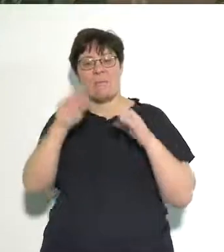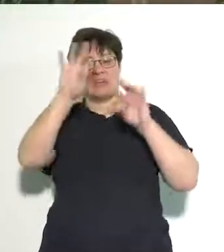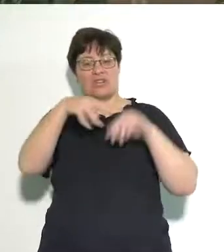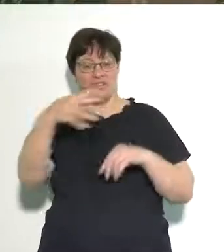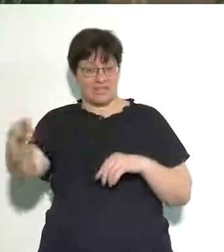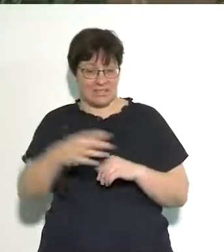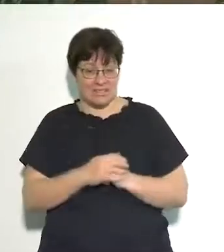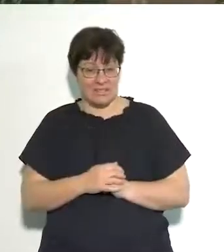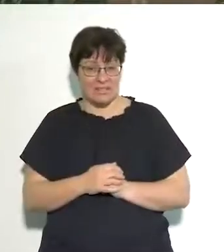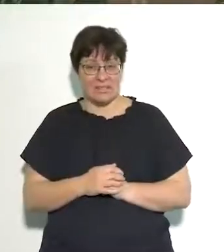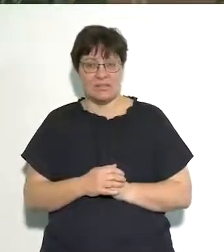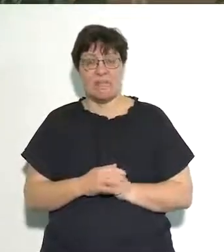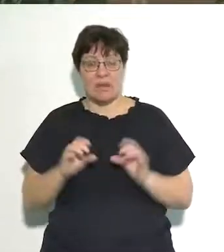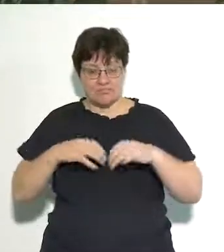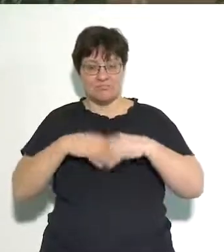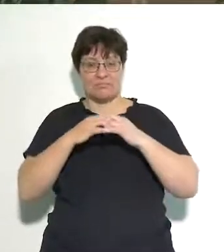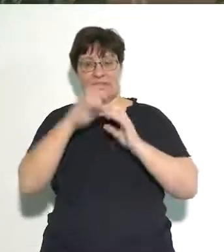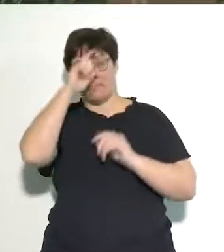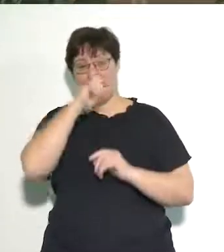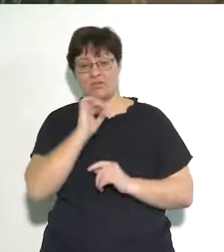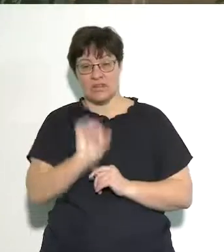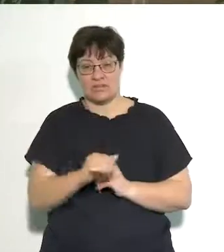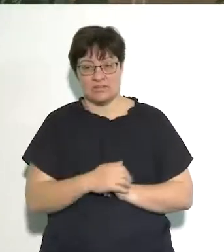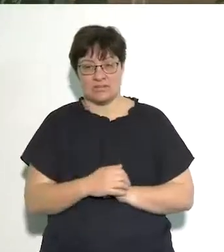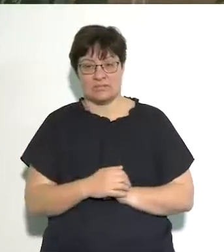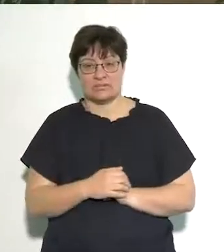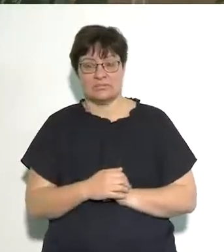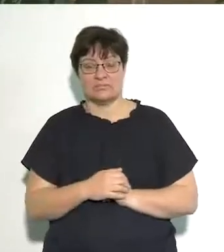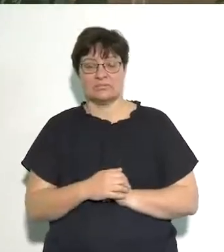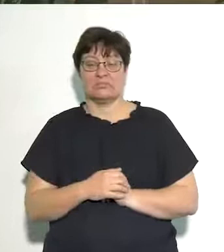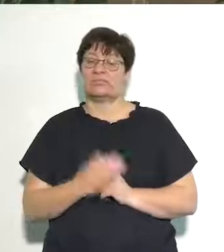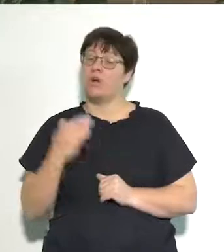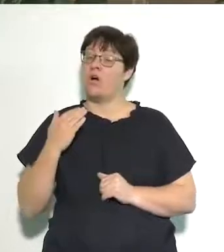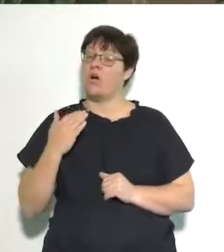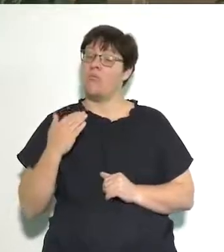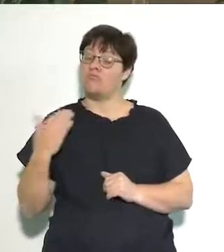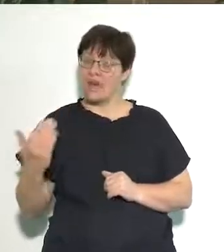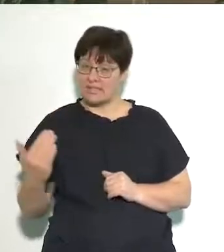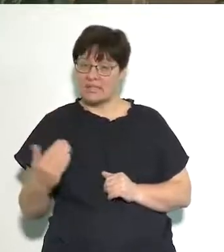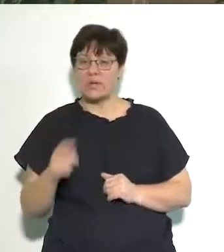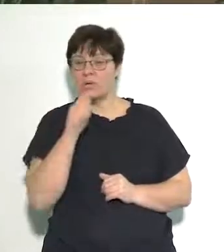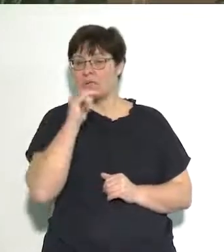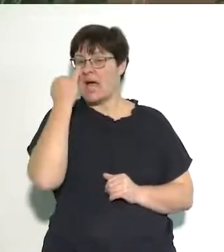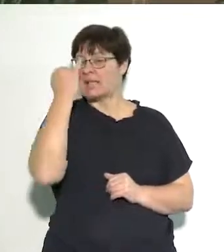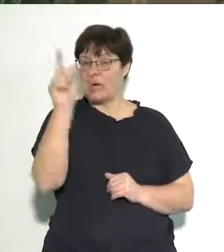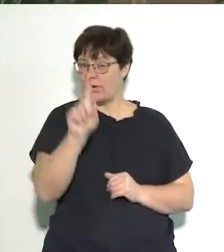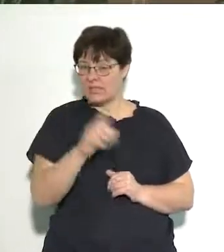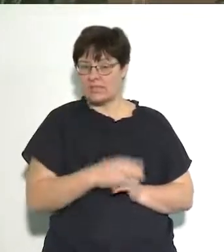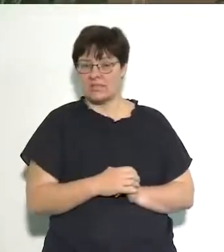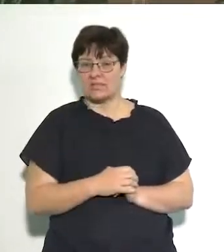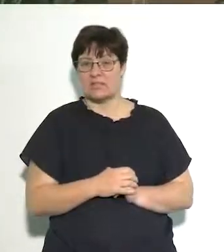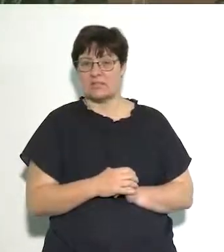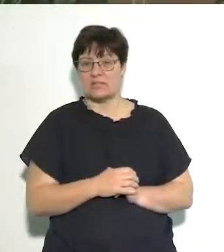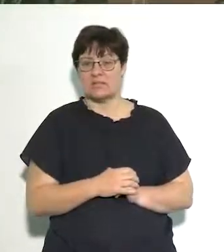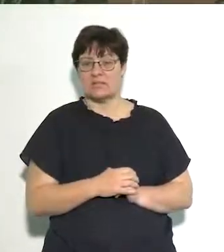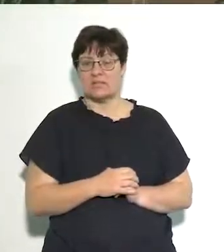You've got your beans, which create your picture. On the right-hand side, I use the idea of, or the